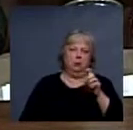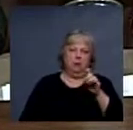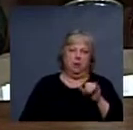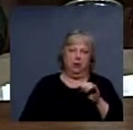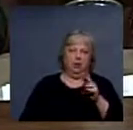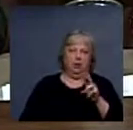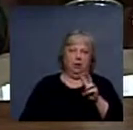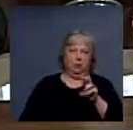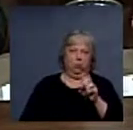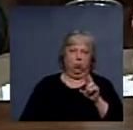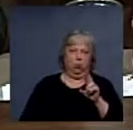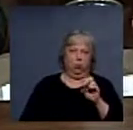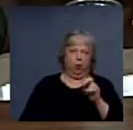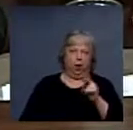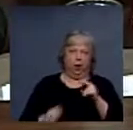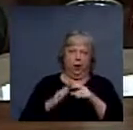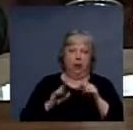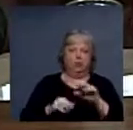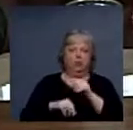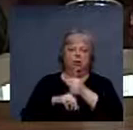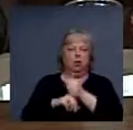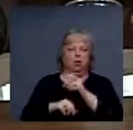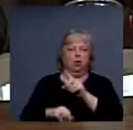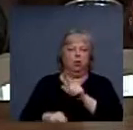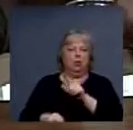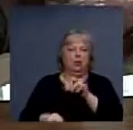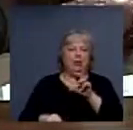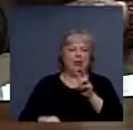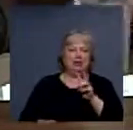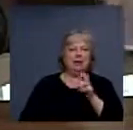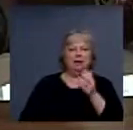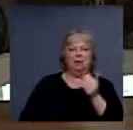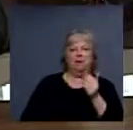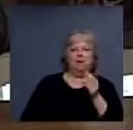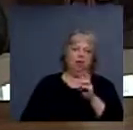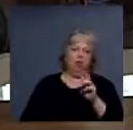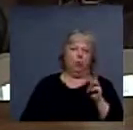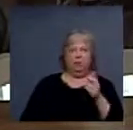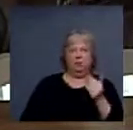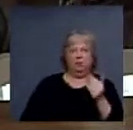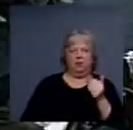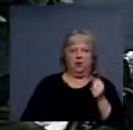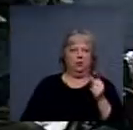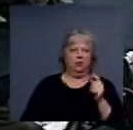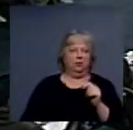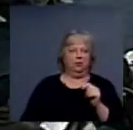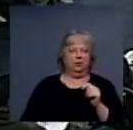form PCD located at 2615 West 15th Street.